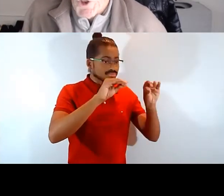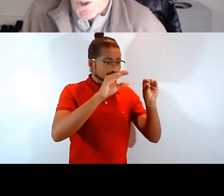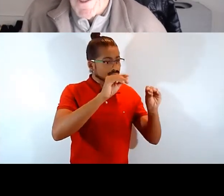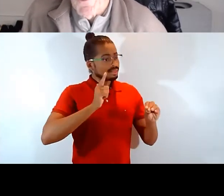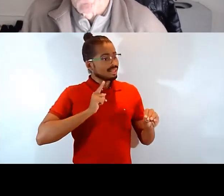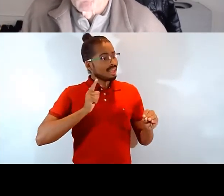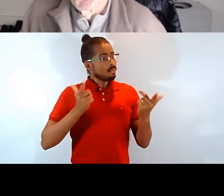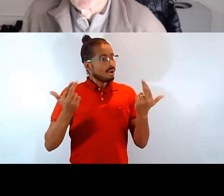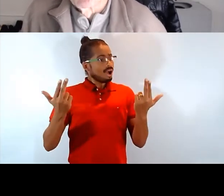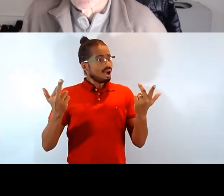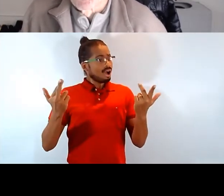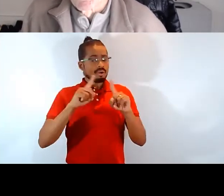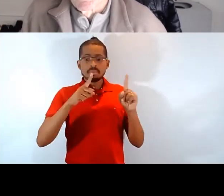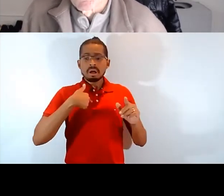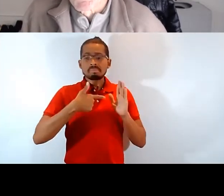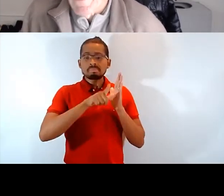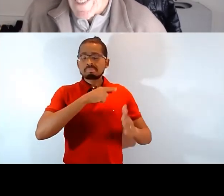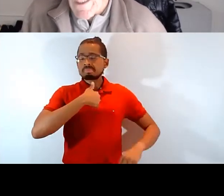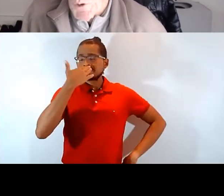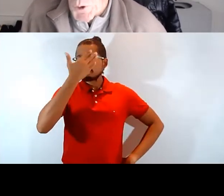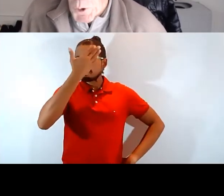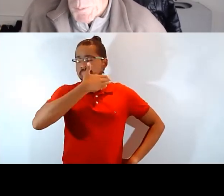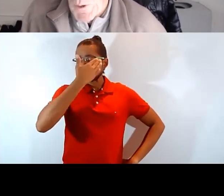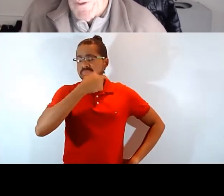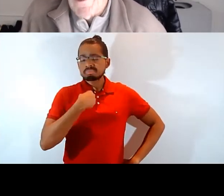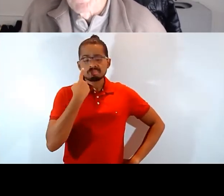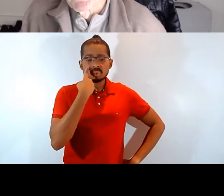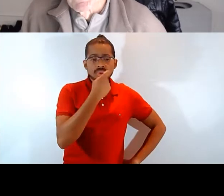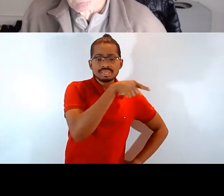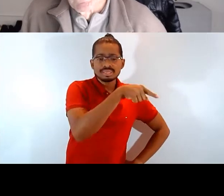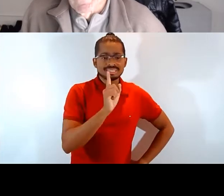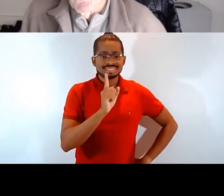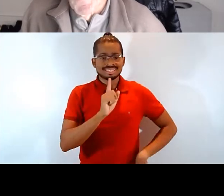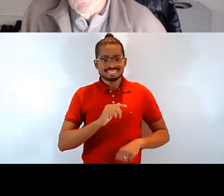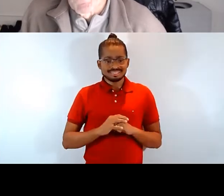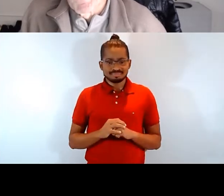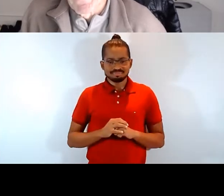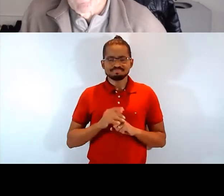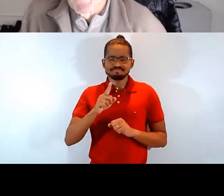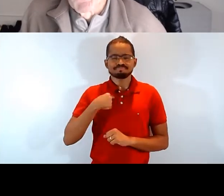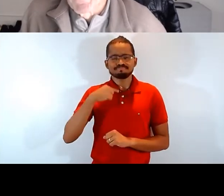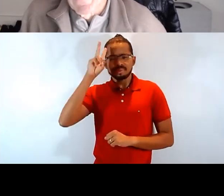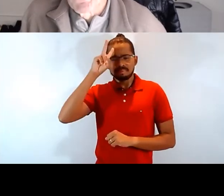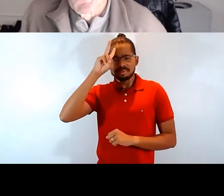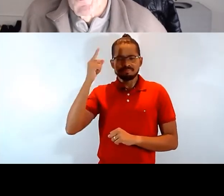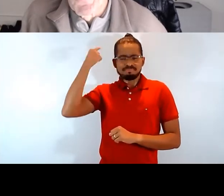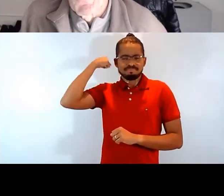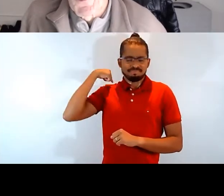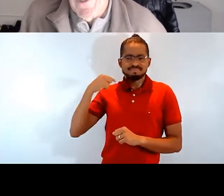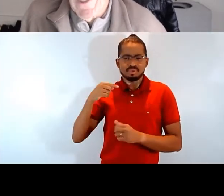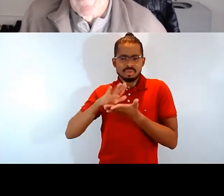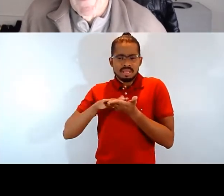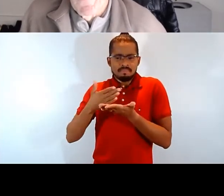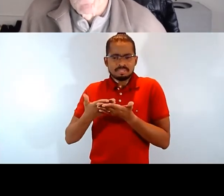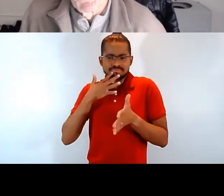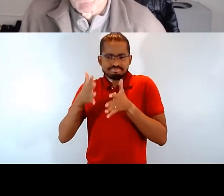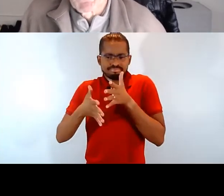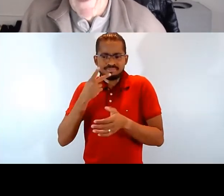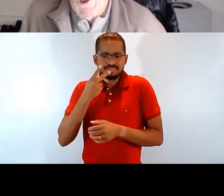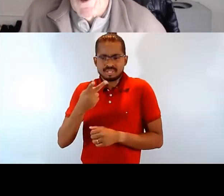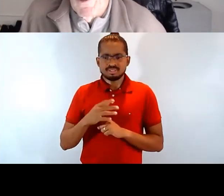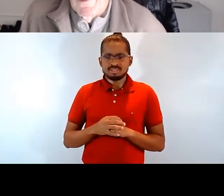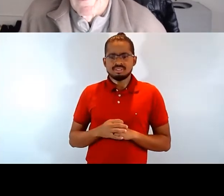City talking to sign language interpreters, one of them said, but you don't understand because